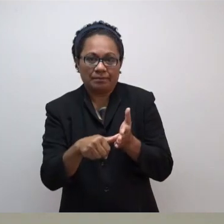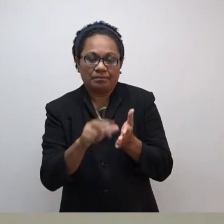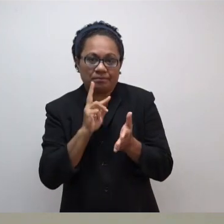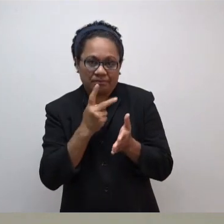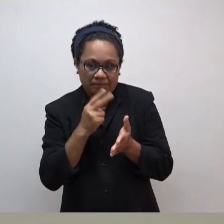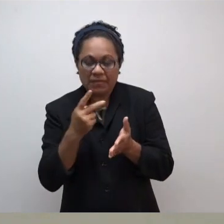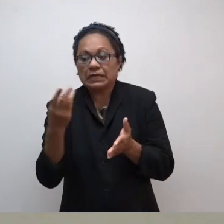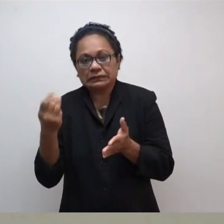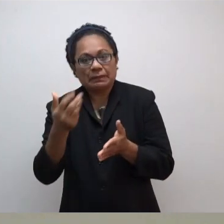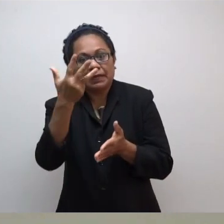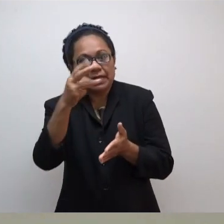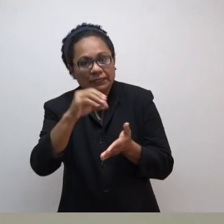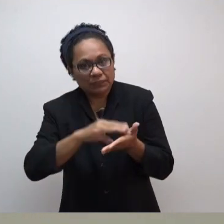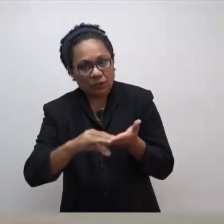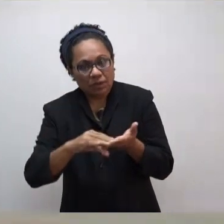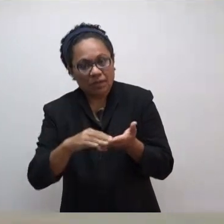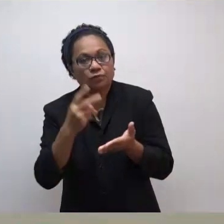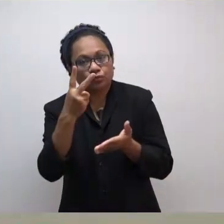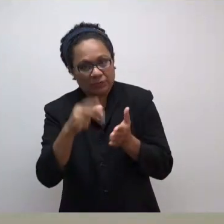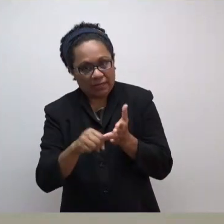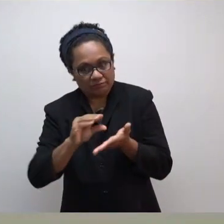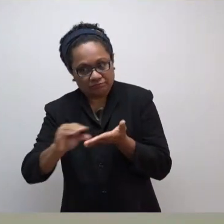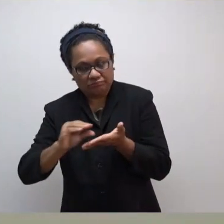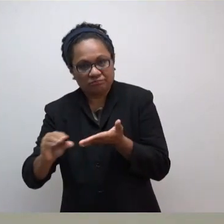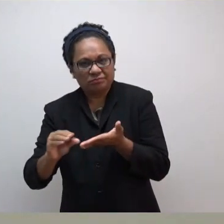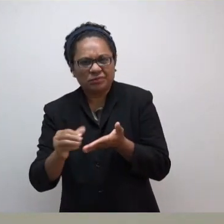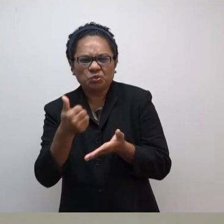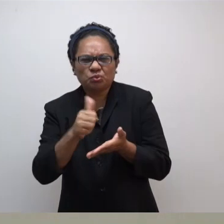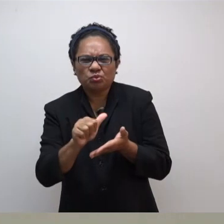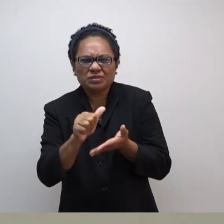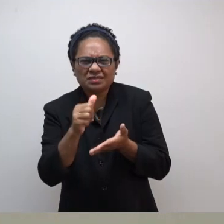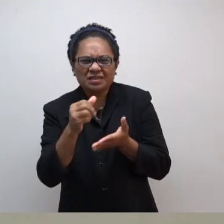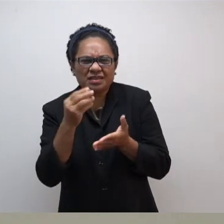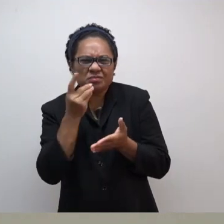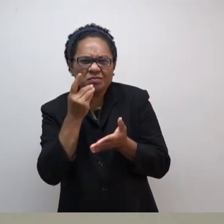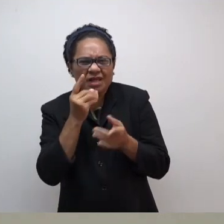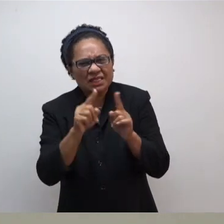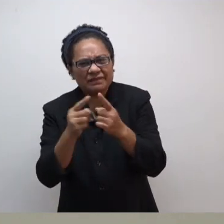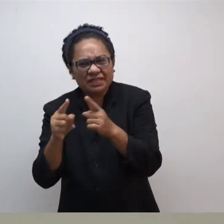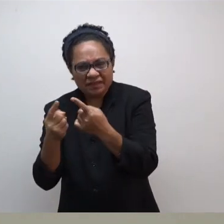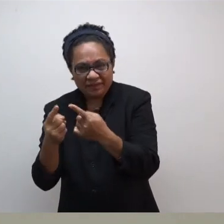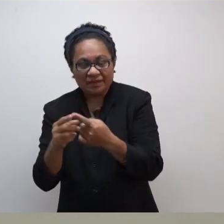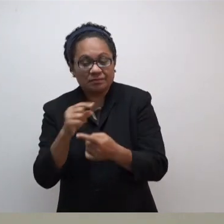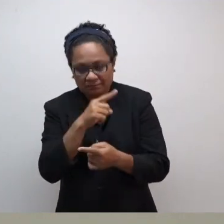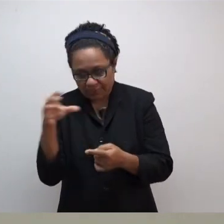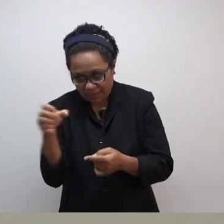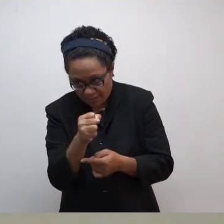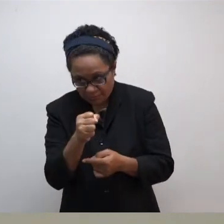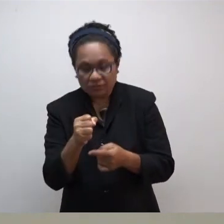tried to fraud the system, essentially. But what we've done is reduce the amounts that they will receive this time from that